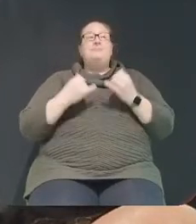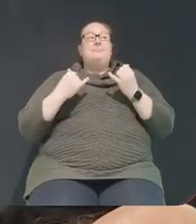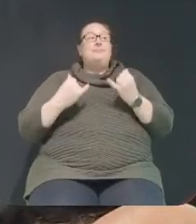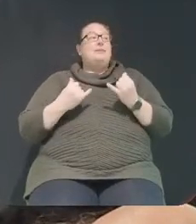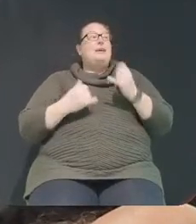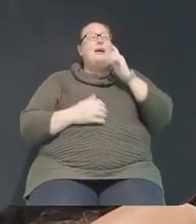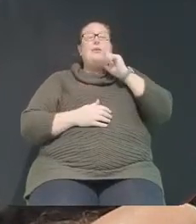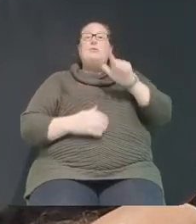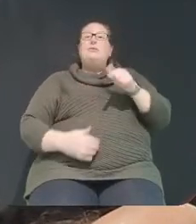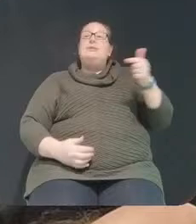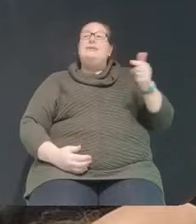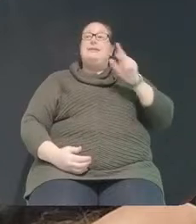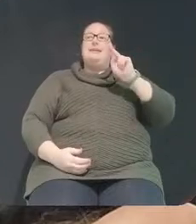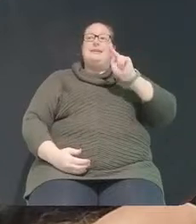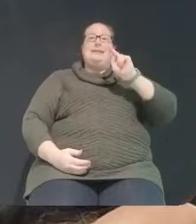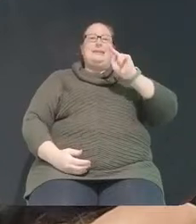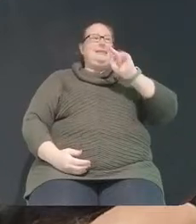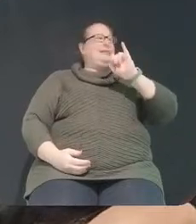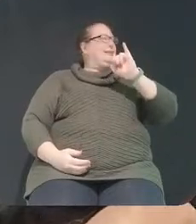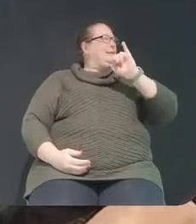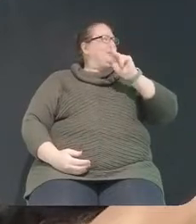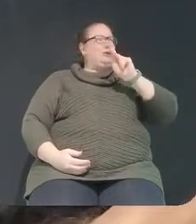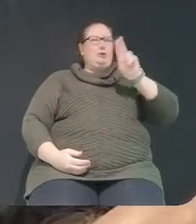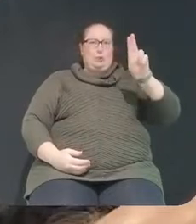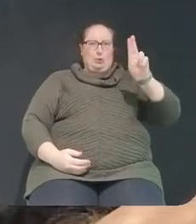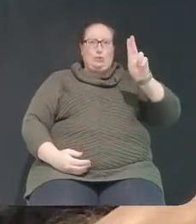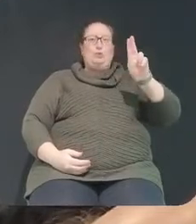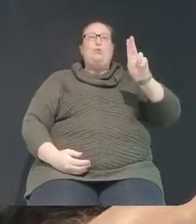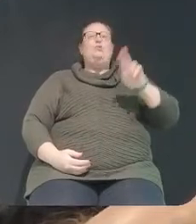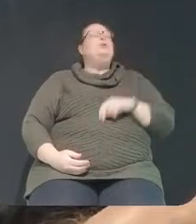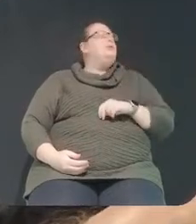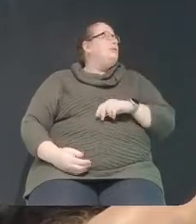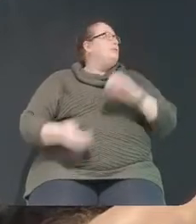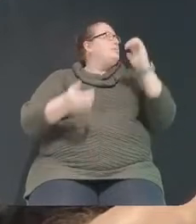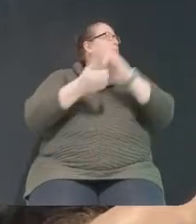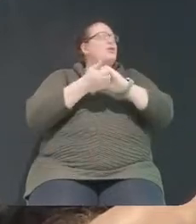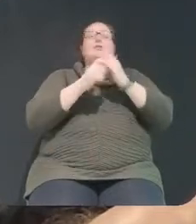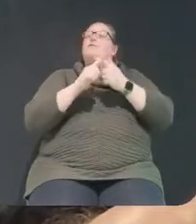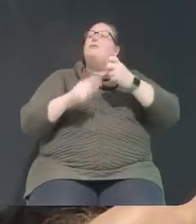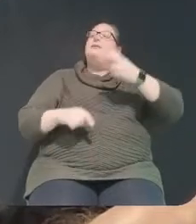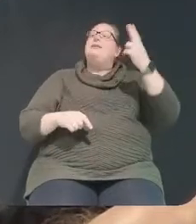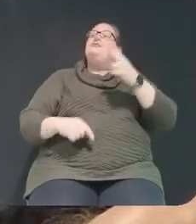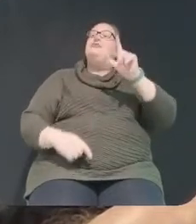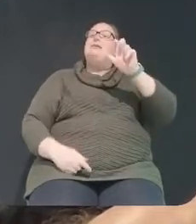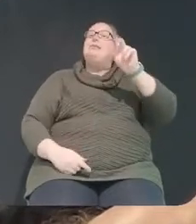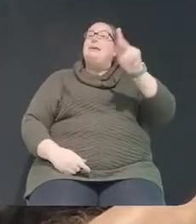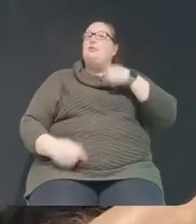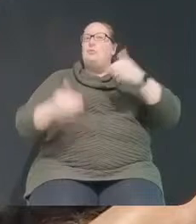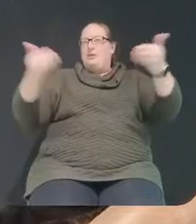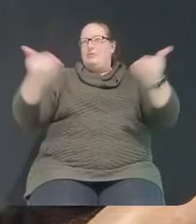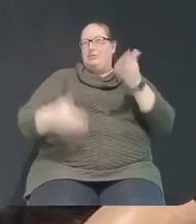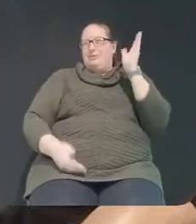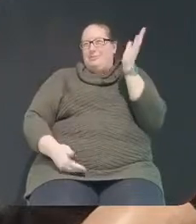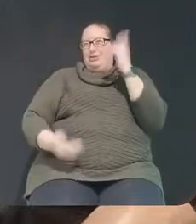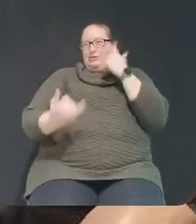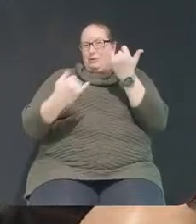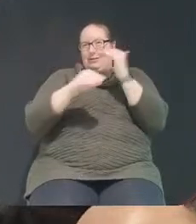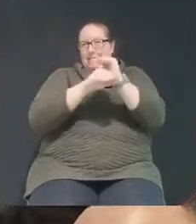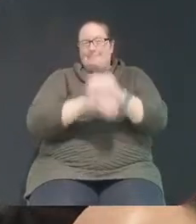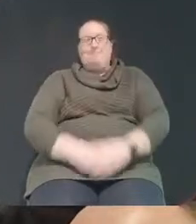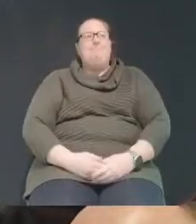to Kiku, who's our partner from HistoryLink, and will be introducing our amazing speakers tonight. So big round of applause.